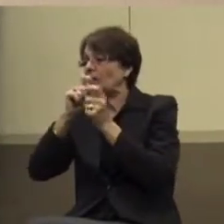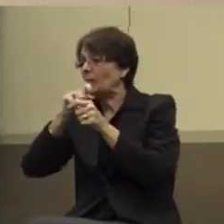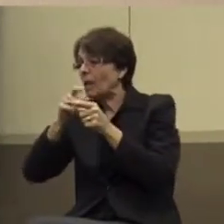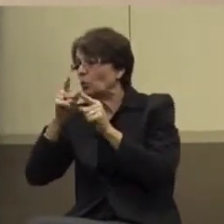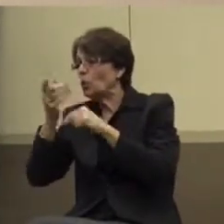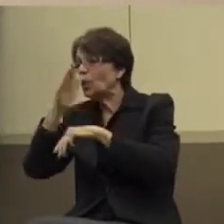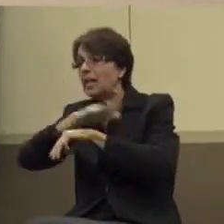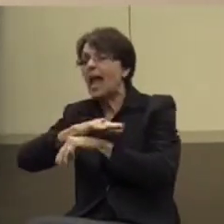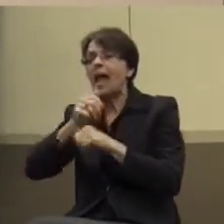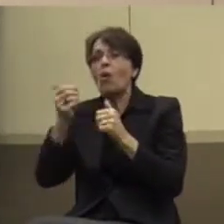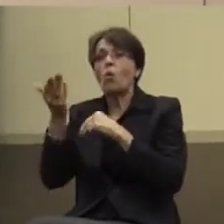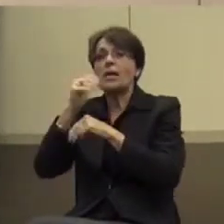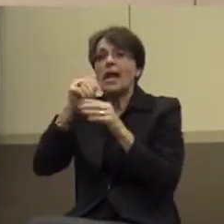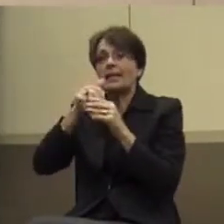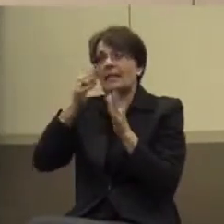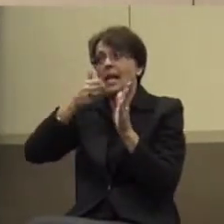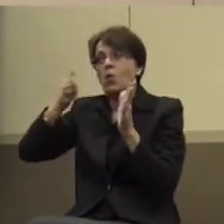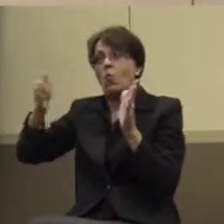in a row.